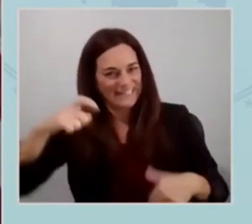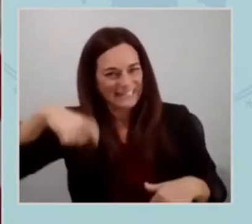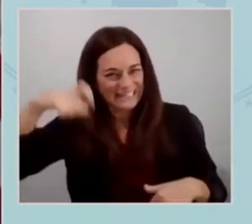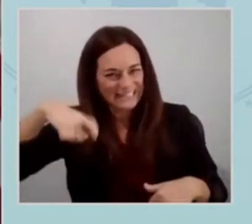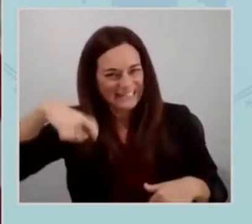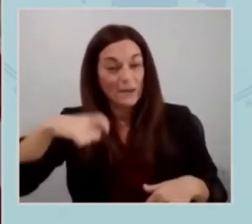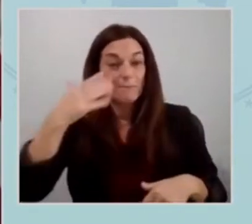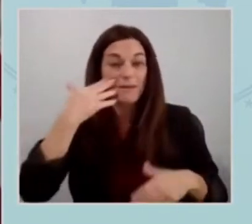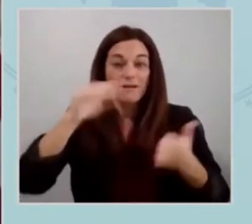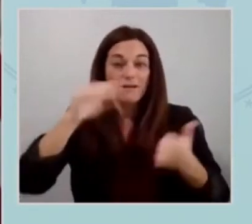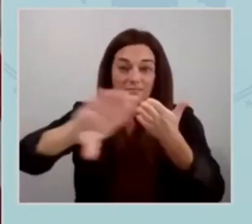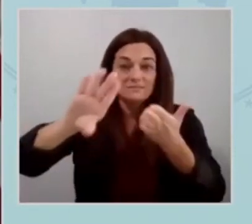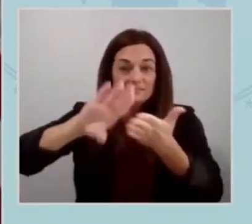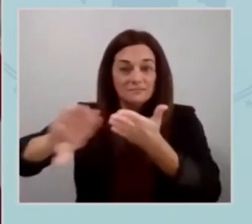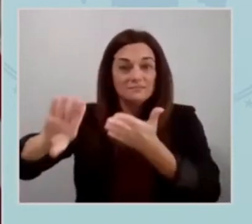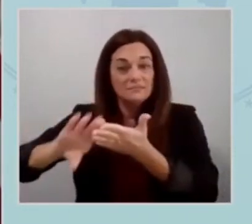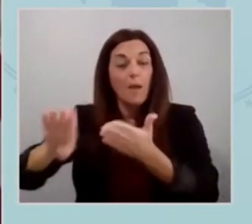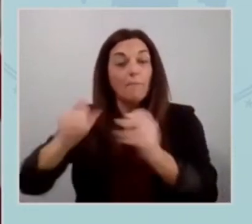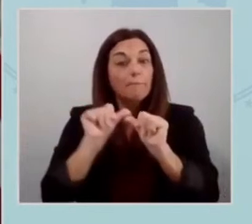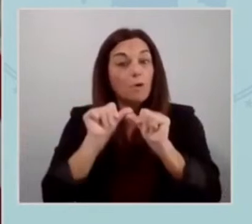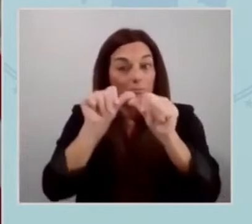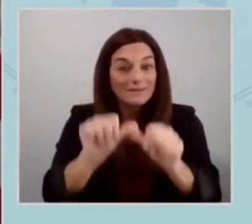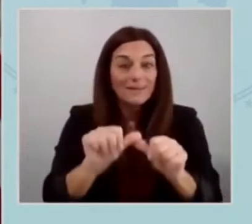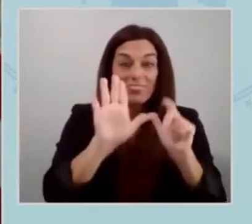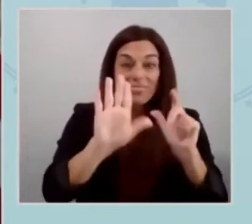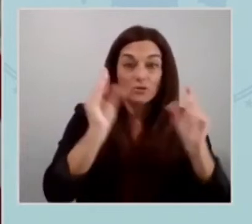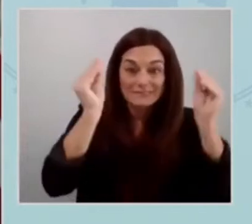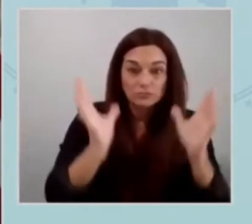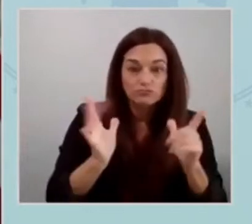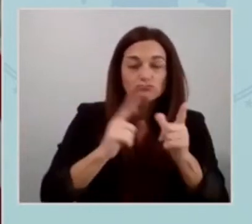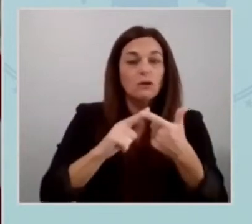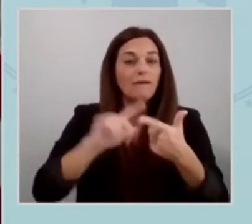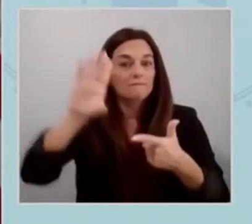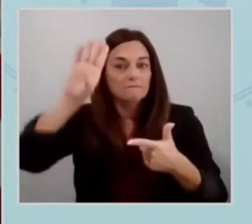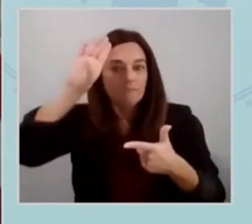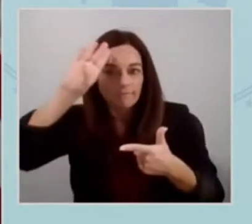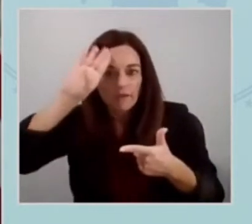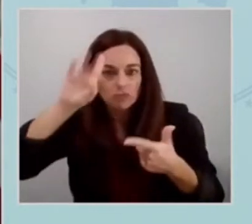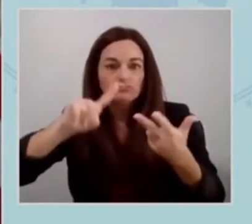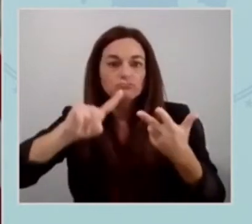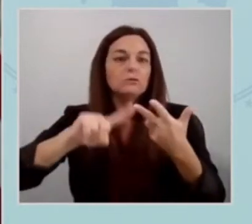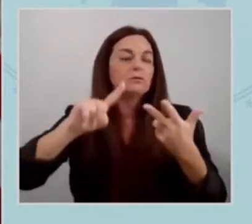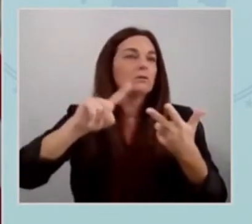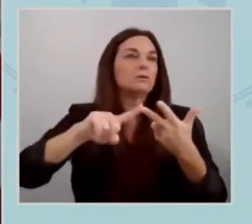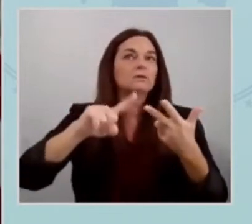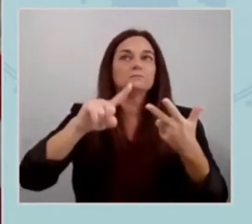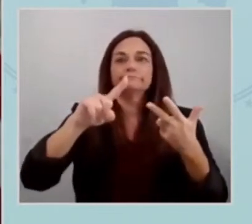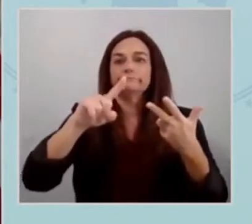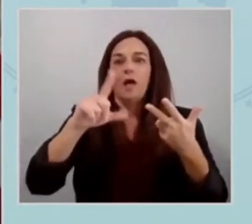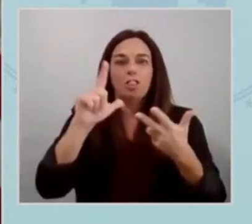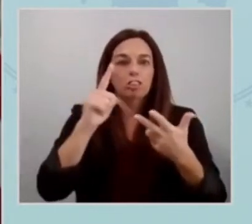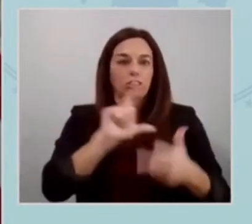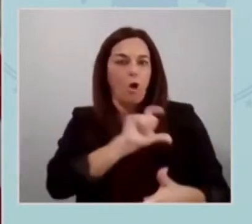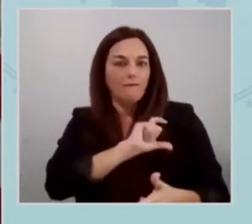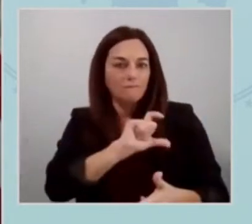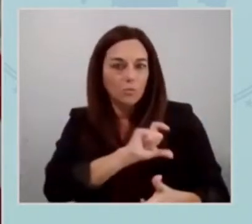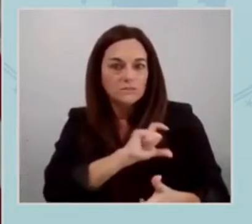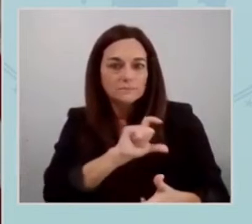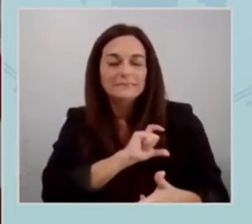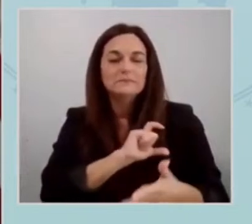and the cities who showed they had a need, because they're laying off permanently their teachers,